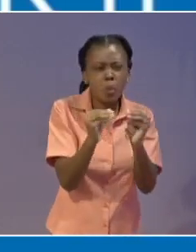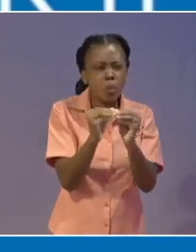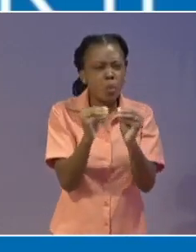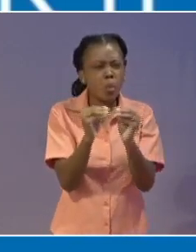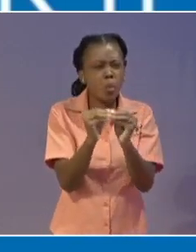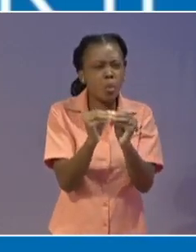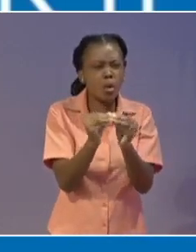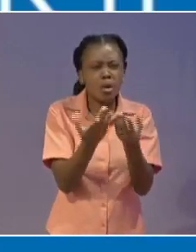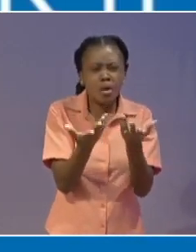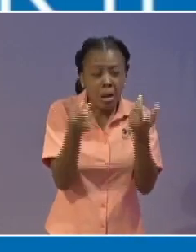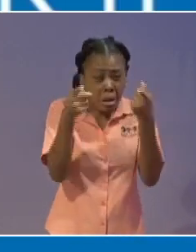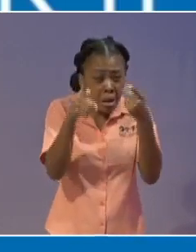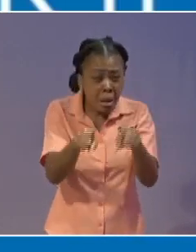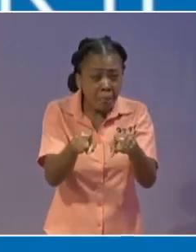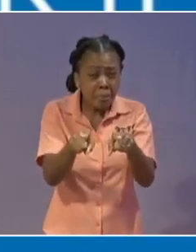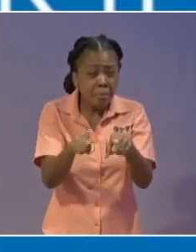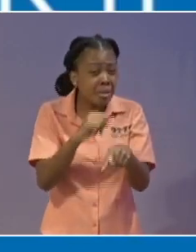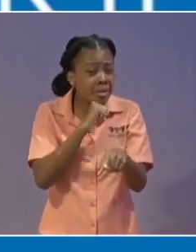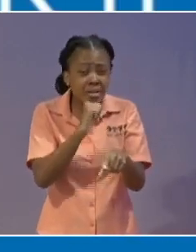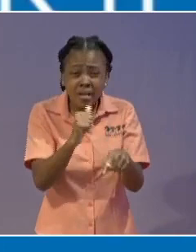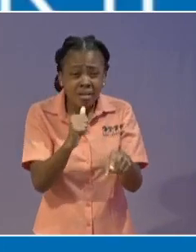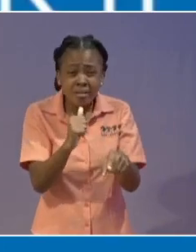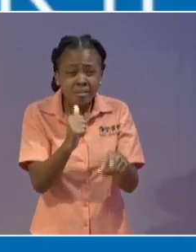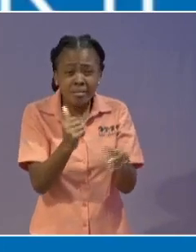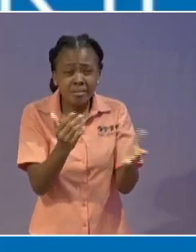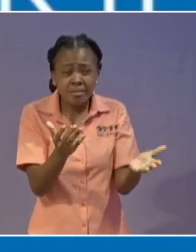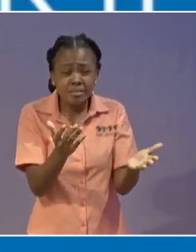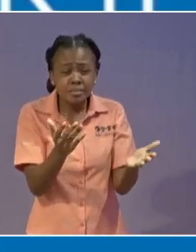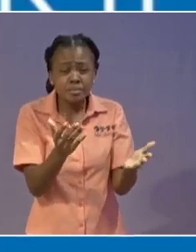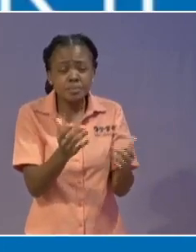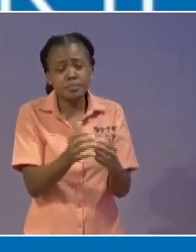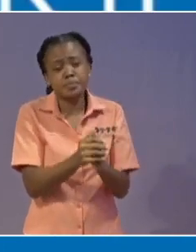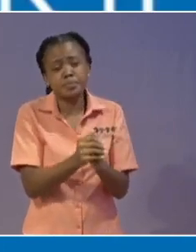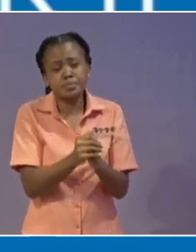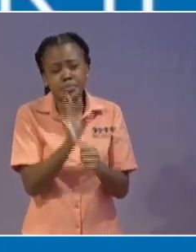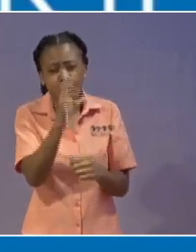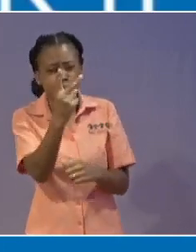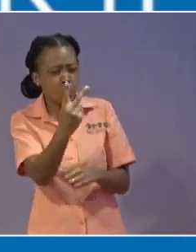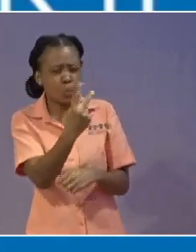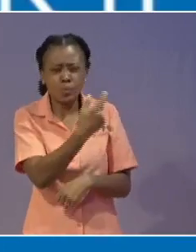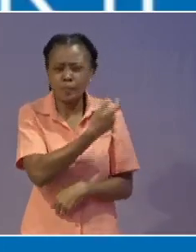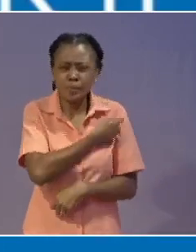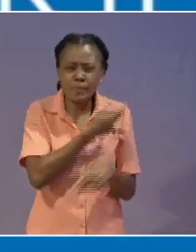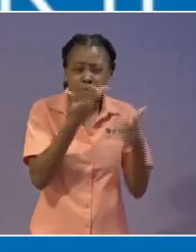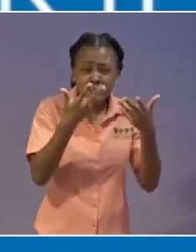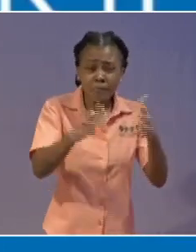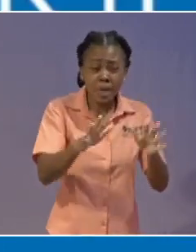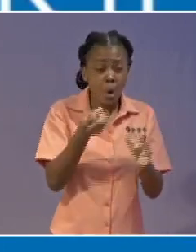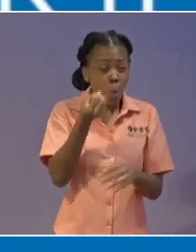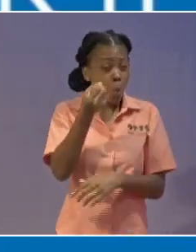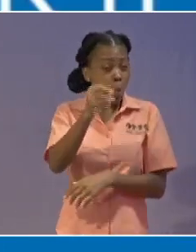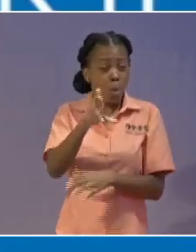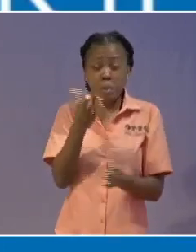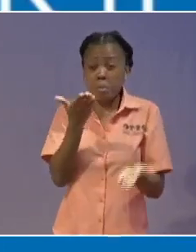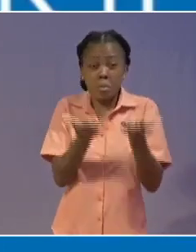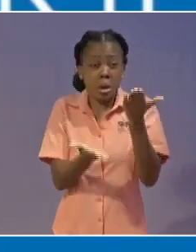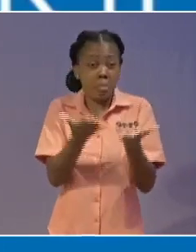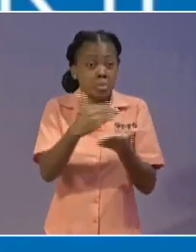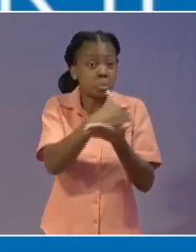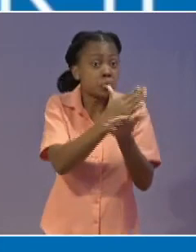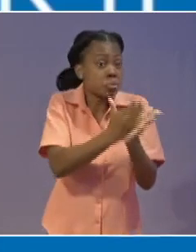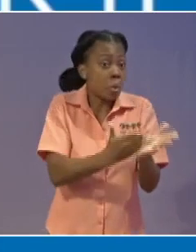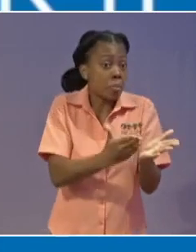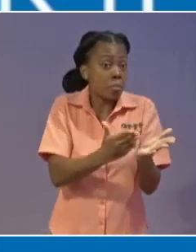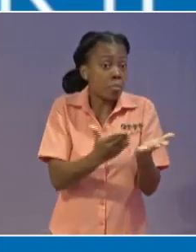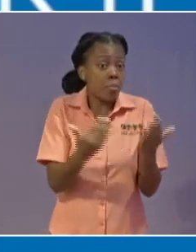not had a vaccine at all, or more of them who may have had one vaccine, or others who